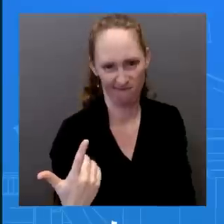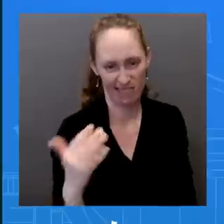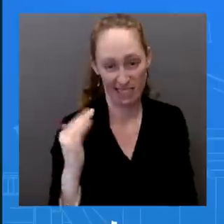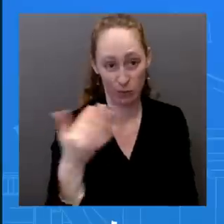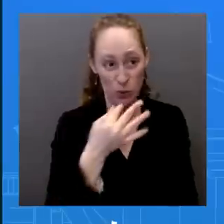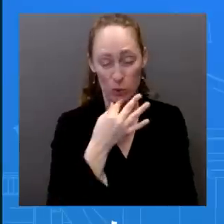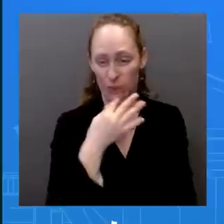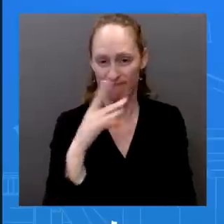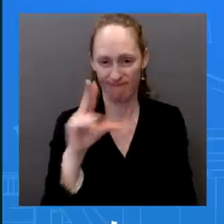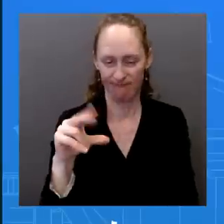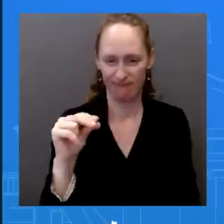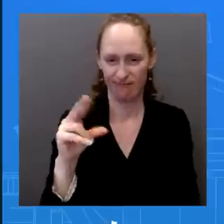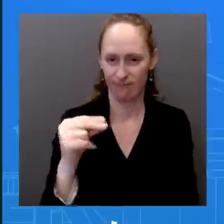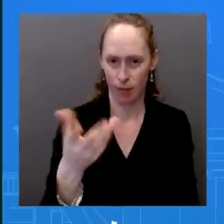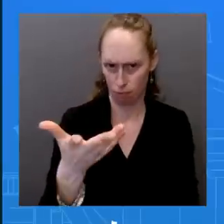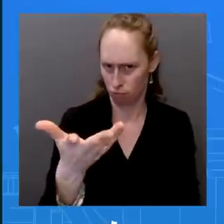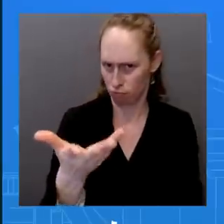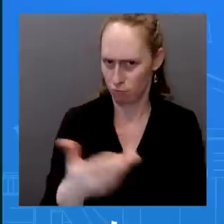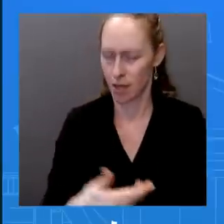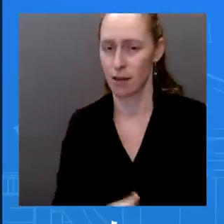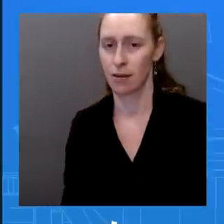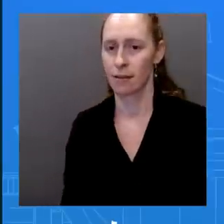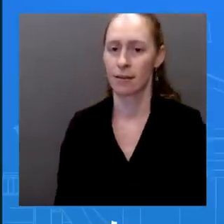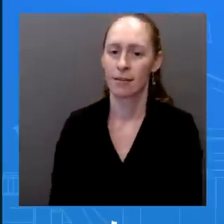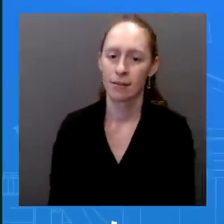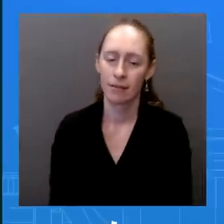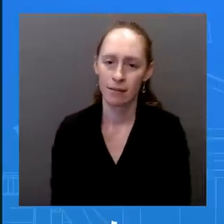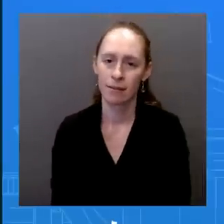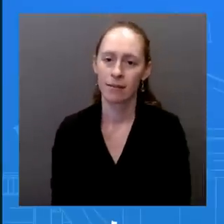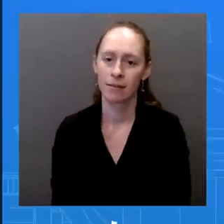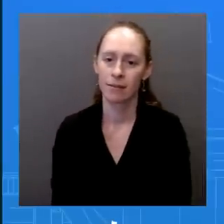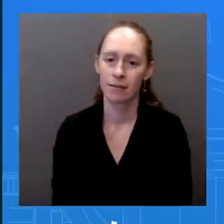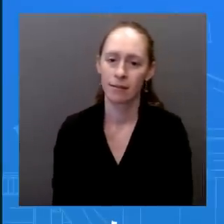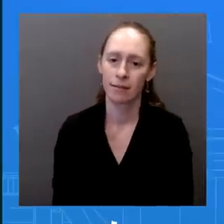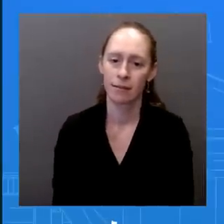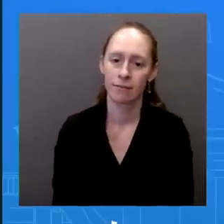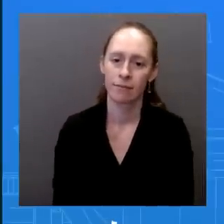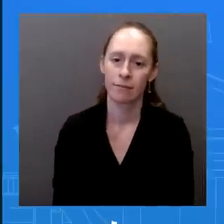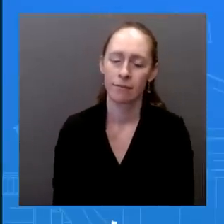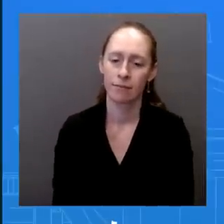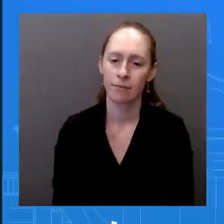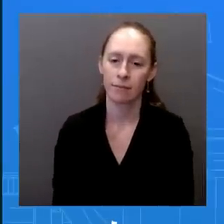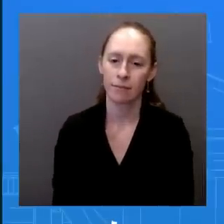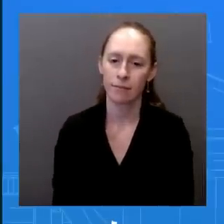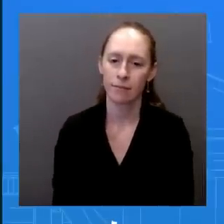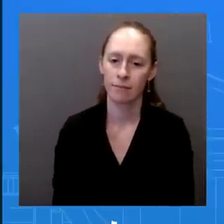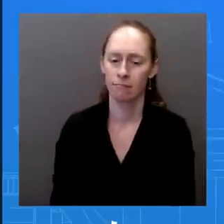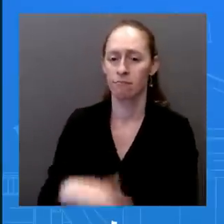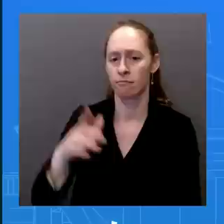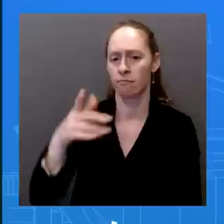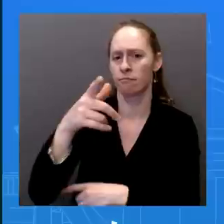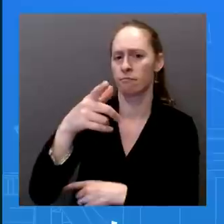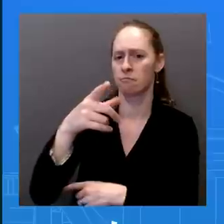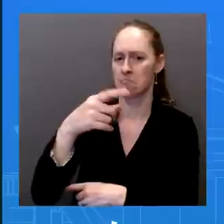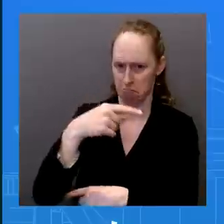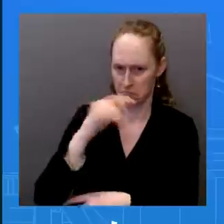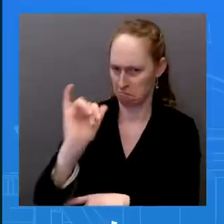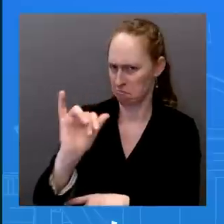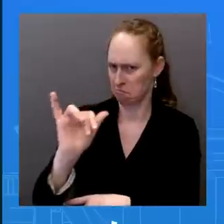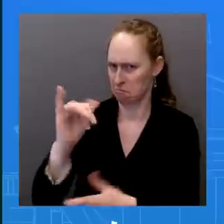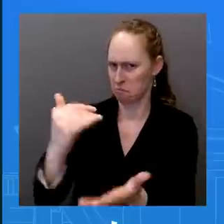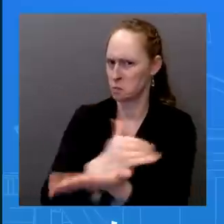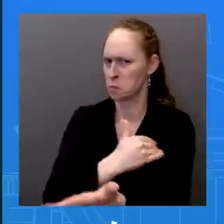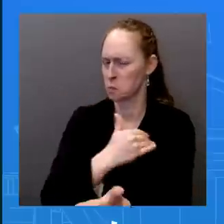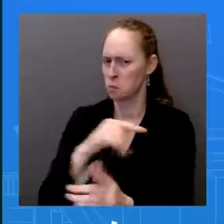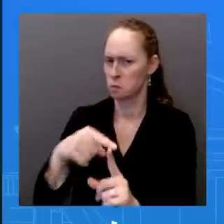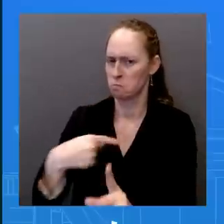So first on a U.S.-UK trade deal, it's I didn't hear her say that, but it's not a surprise to me because free trade agreements take a long time to